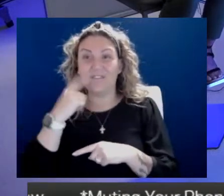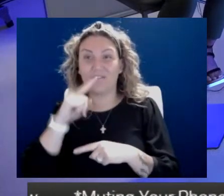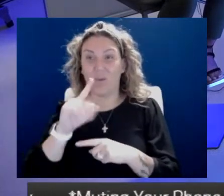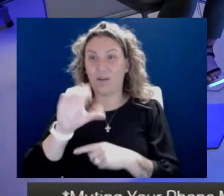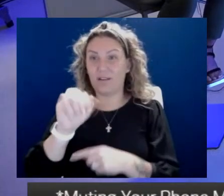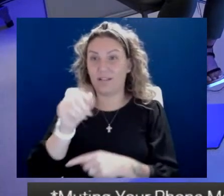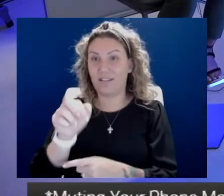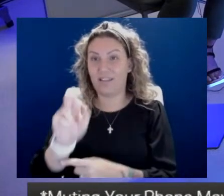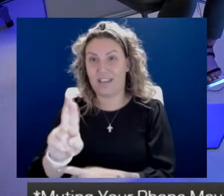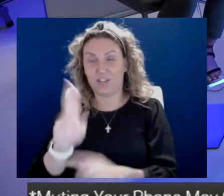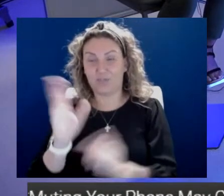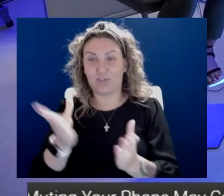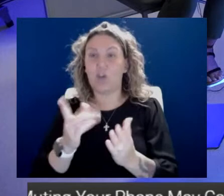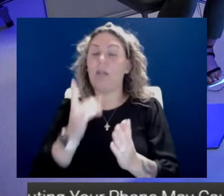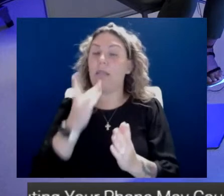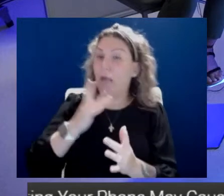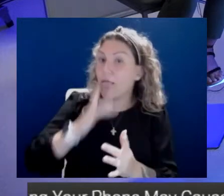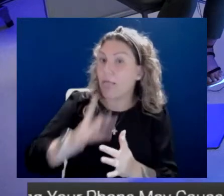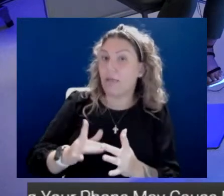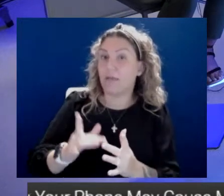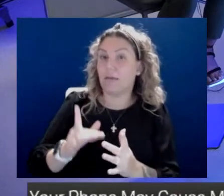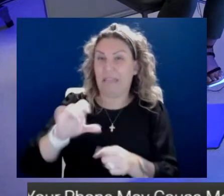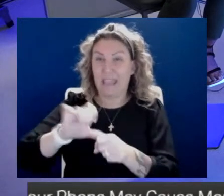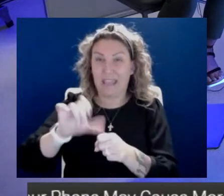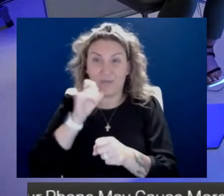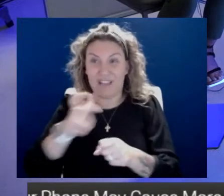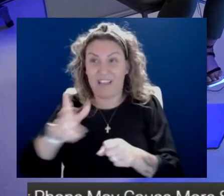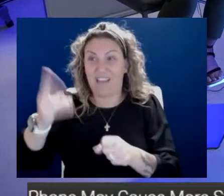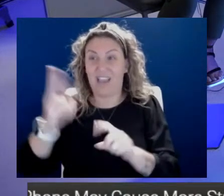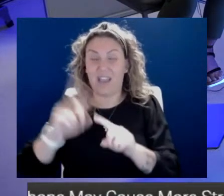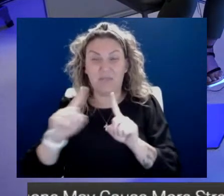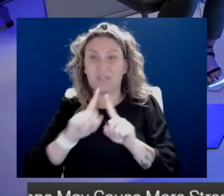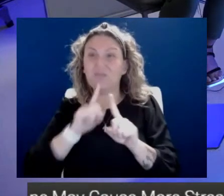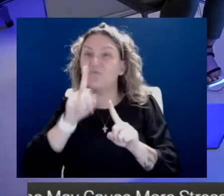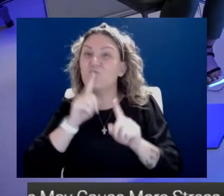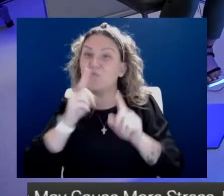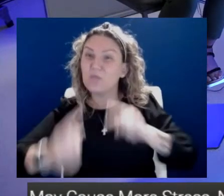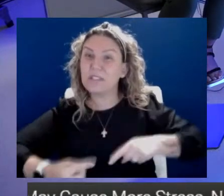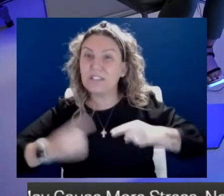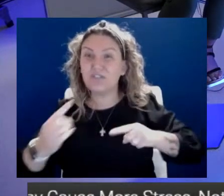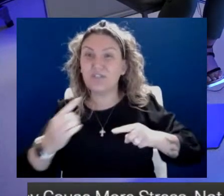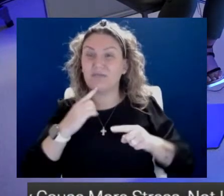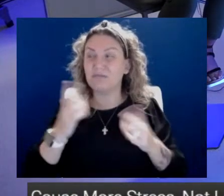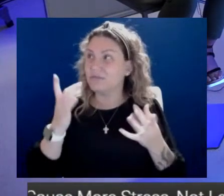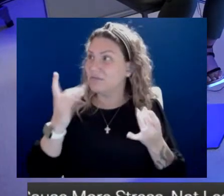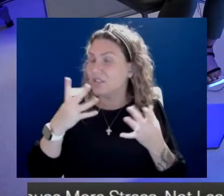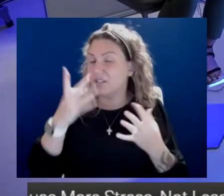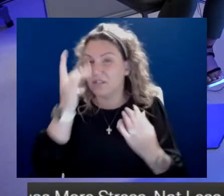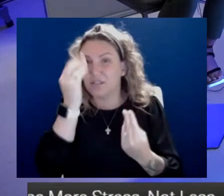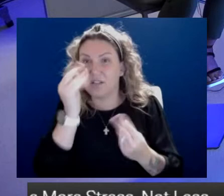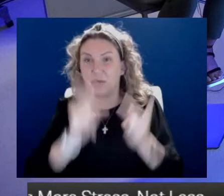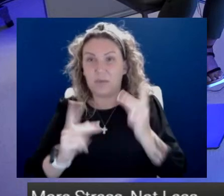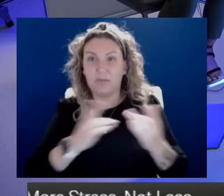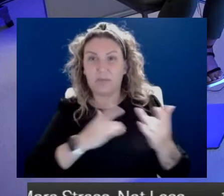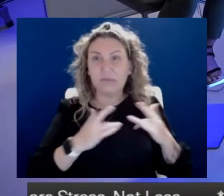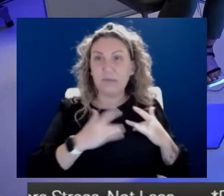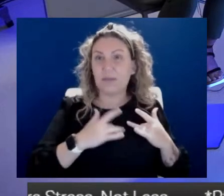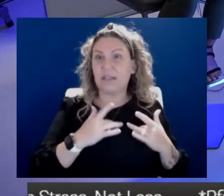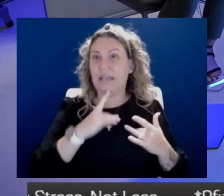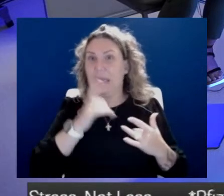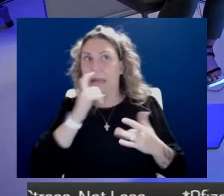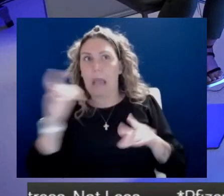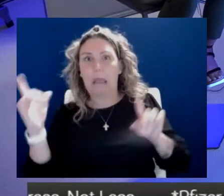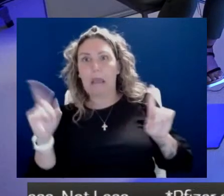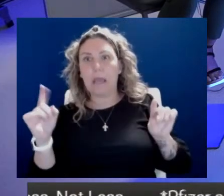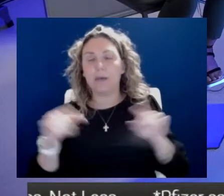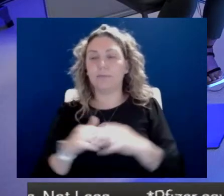but it's a struggle, and you hate to think people are concerned about that and staying away. So could you